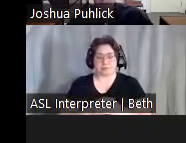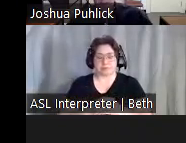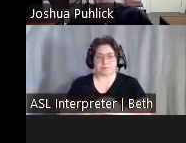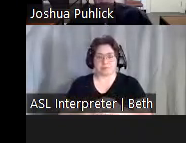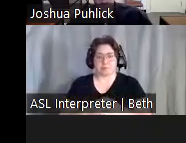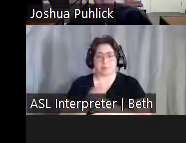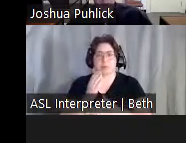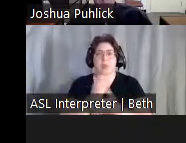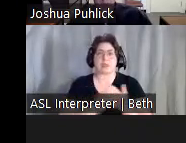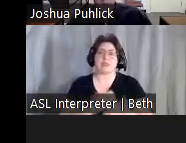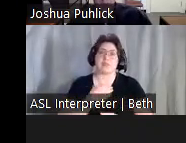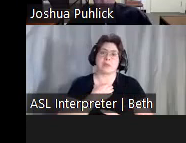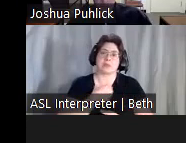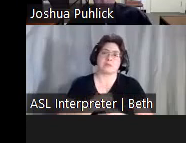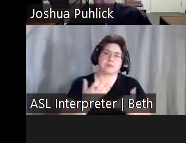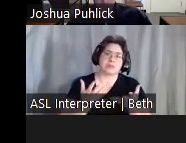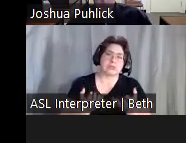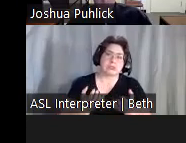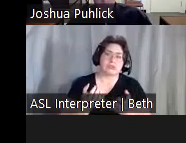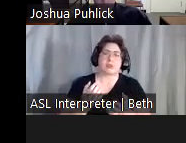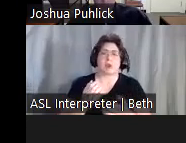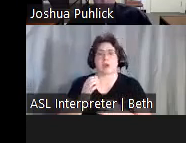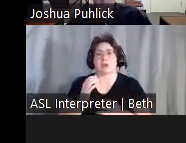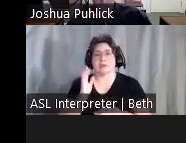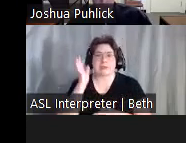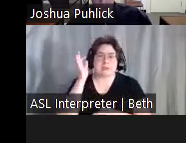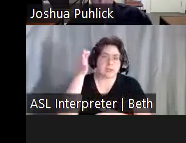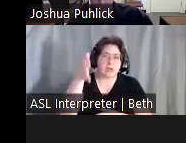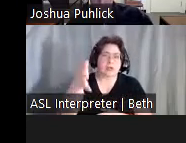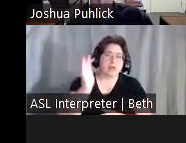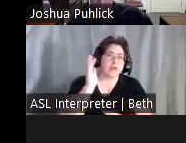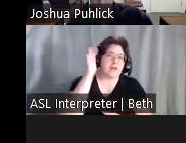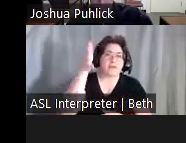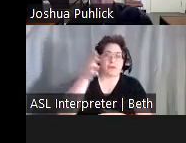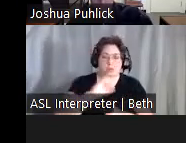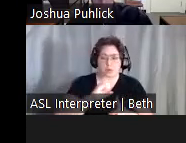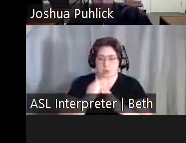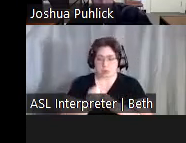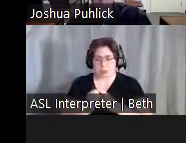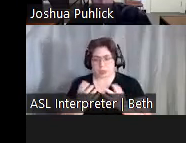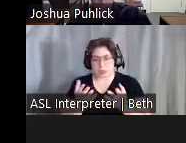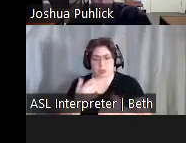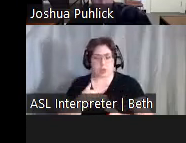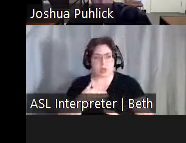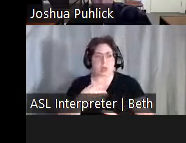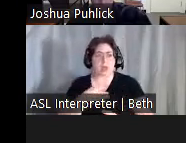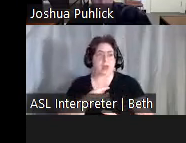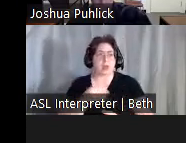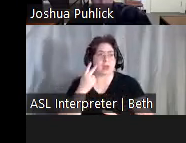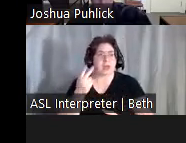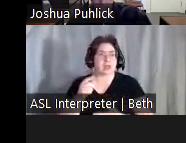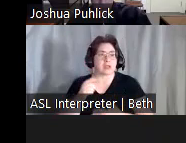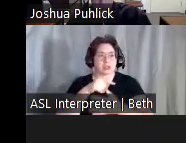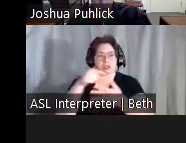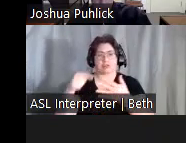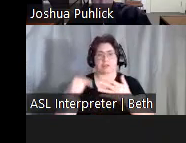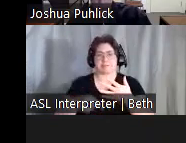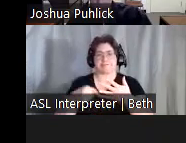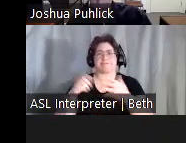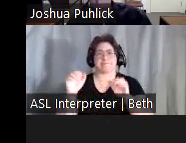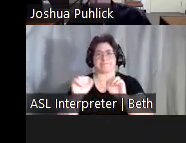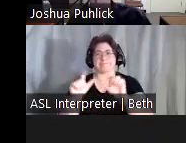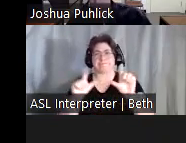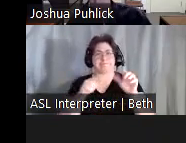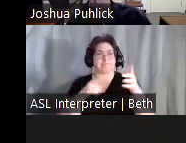the desired future conditions that we would like to see are climate adapted species